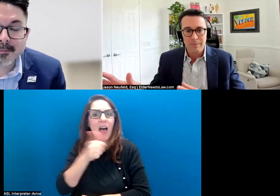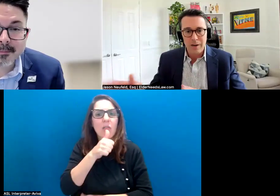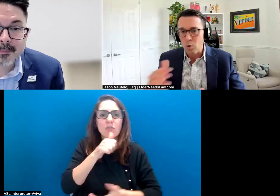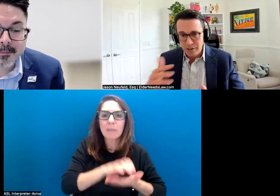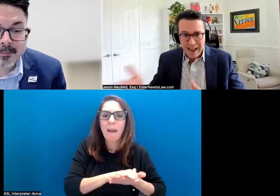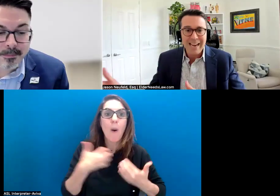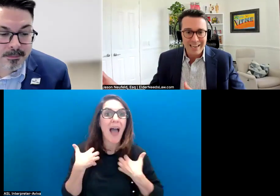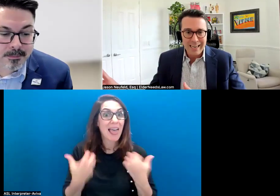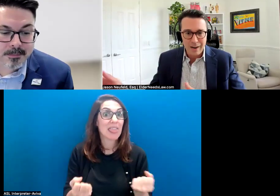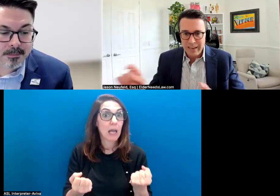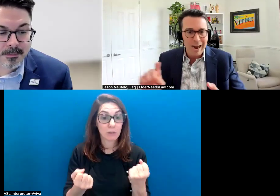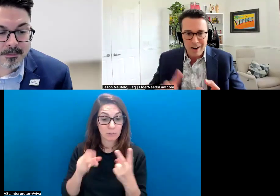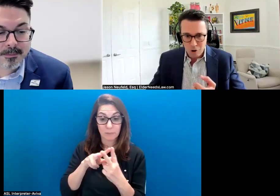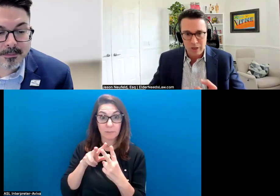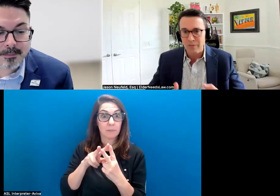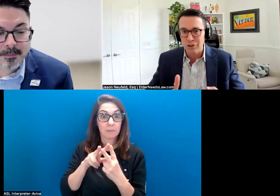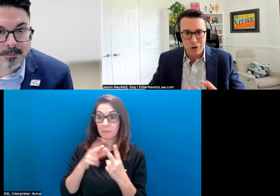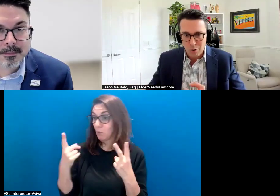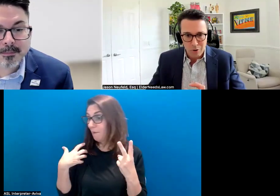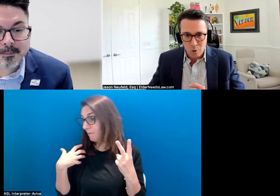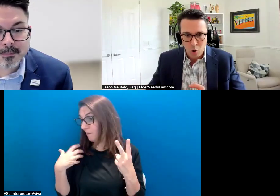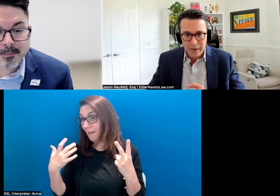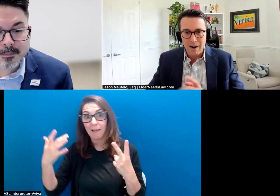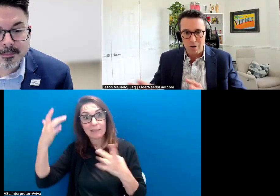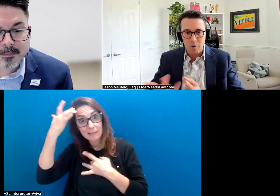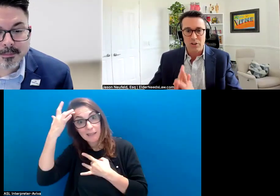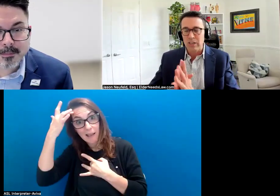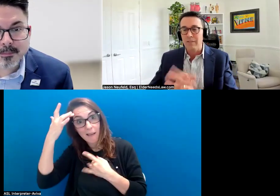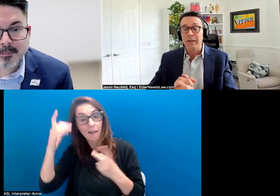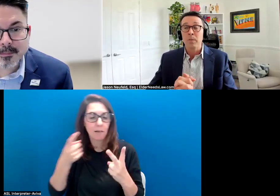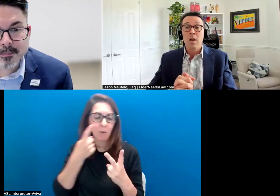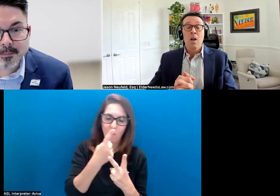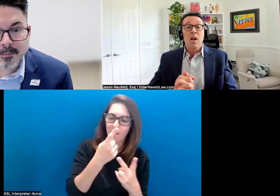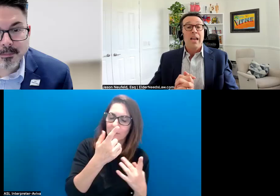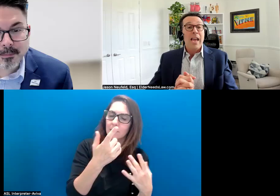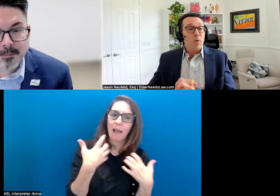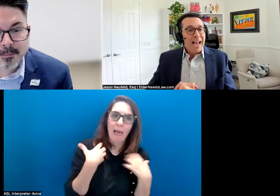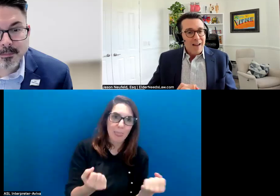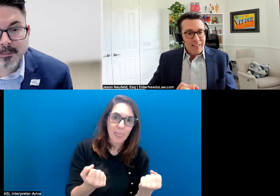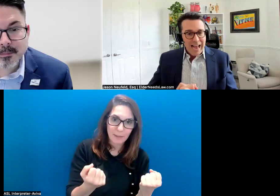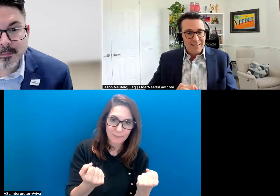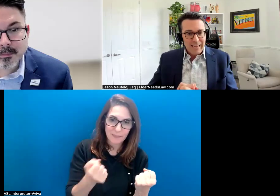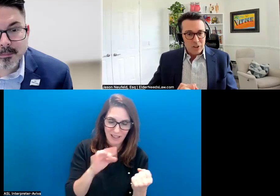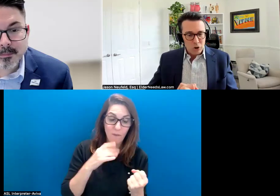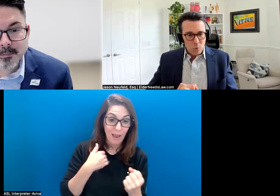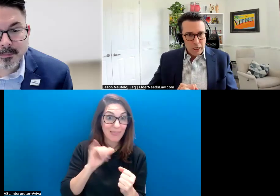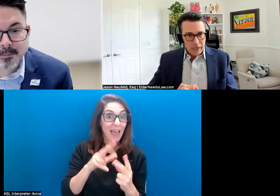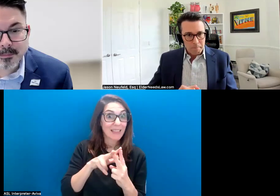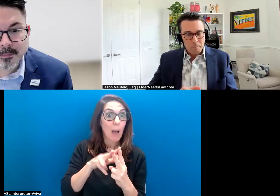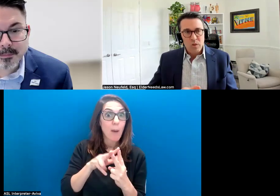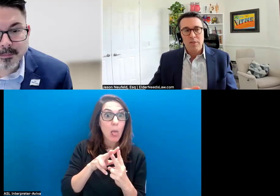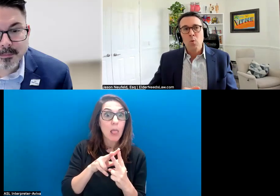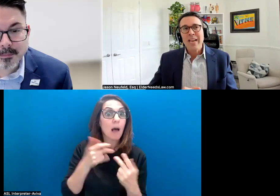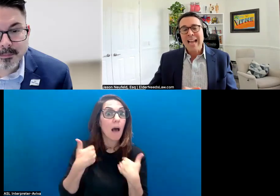healthy? In other words, not in need of care in a nursing facility or home care or assisted living. If we have that set